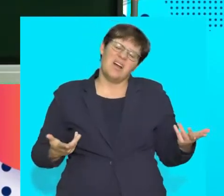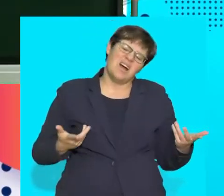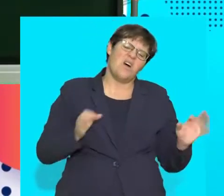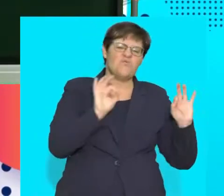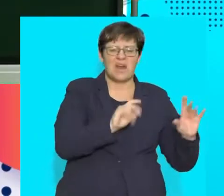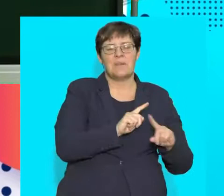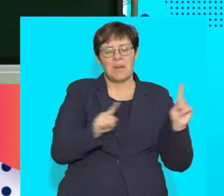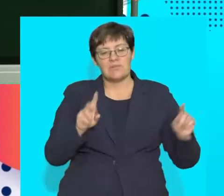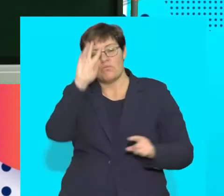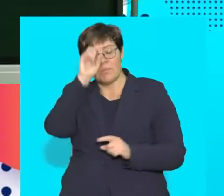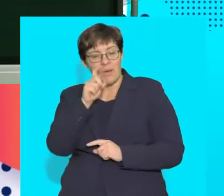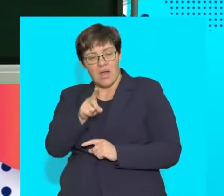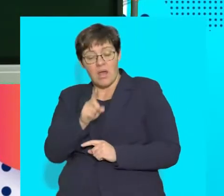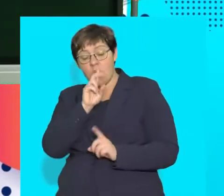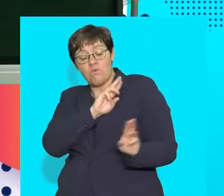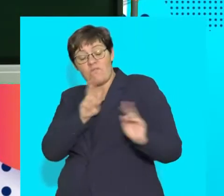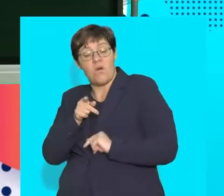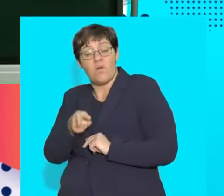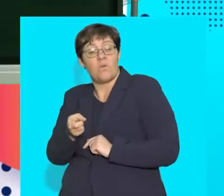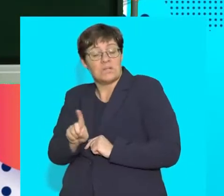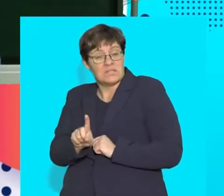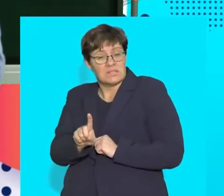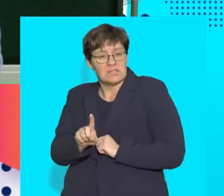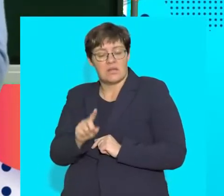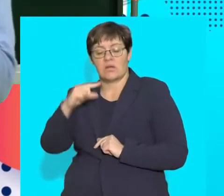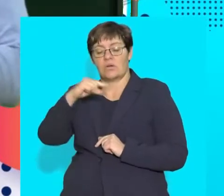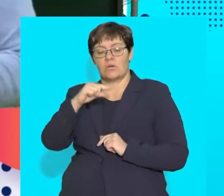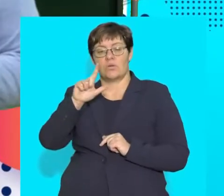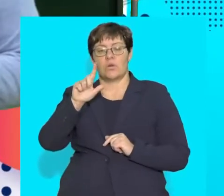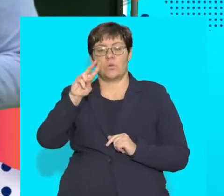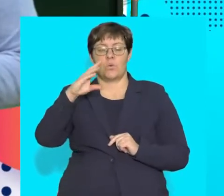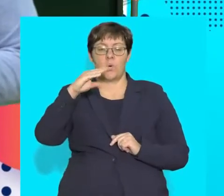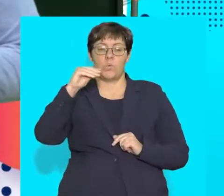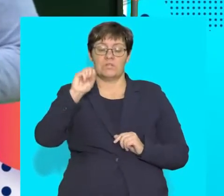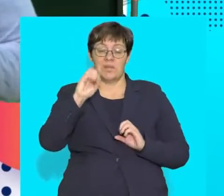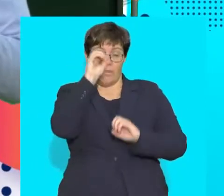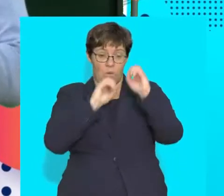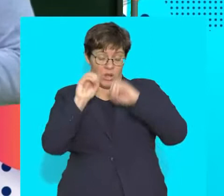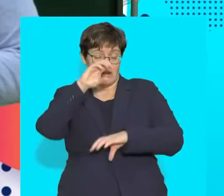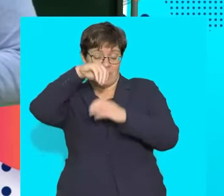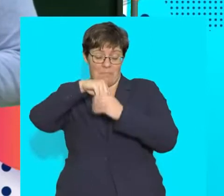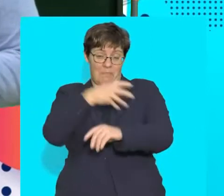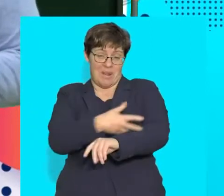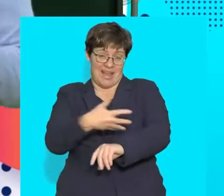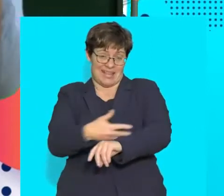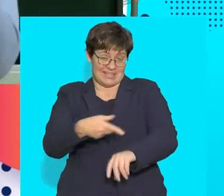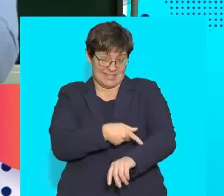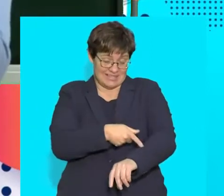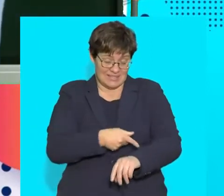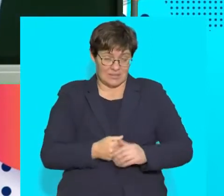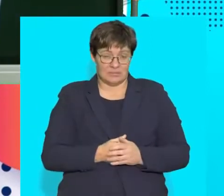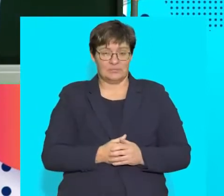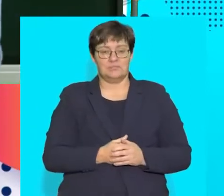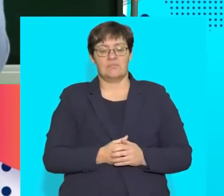but I'd like to remind you that what we referred to is the glucose molecules in the blood. Remember